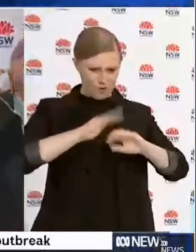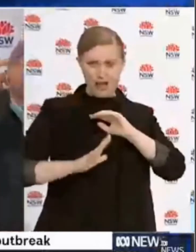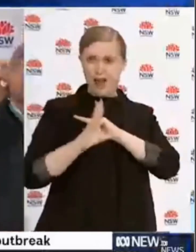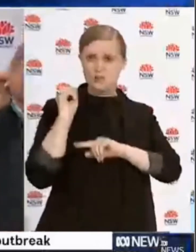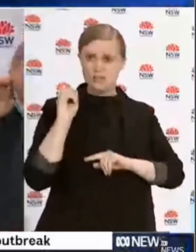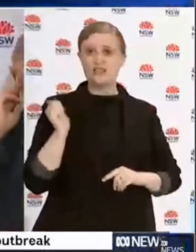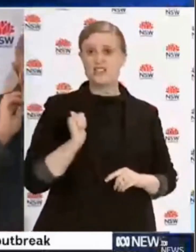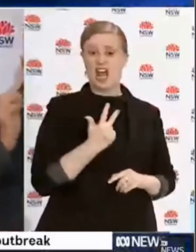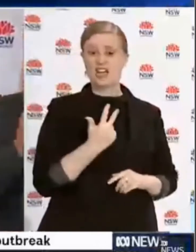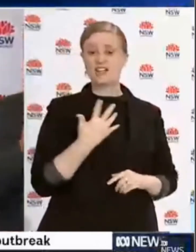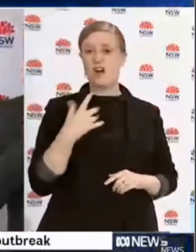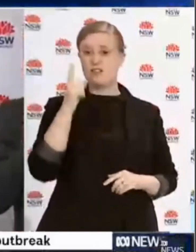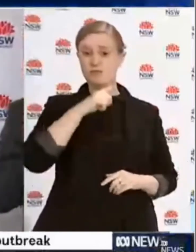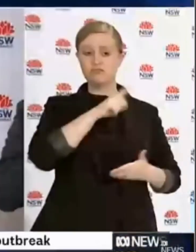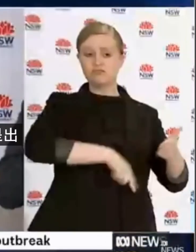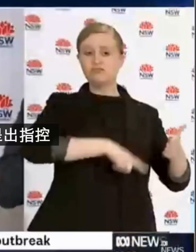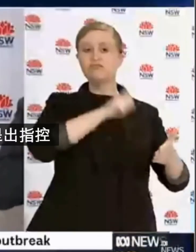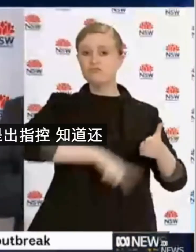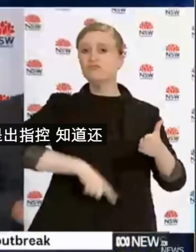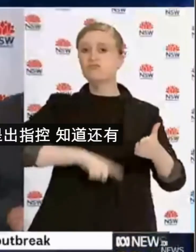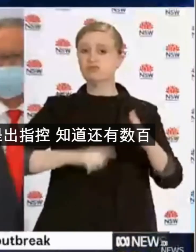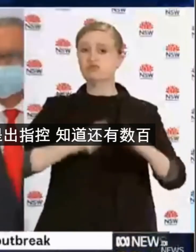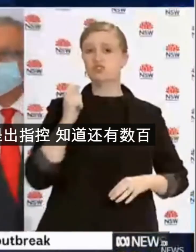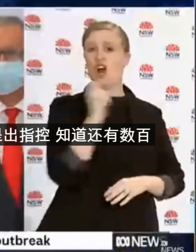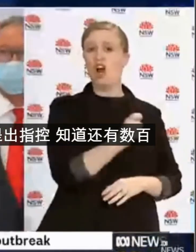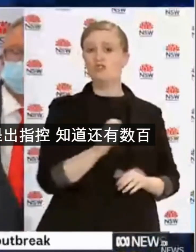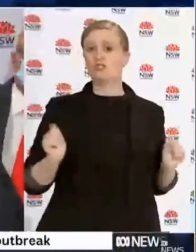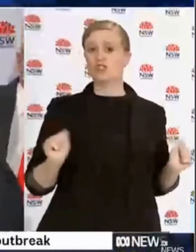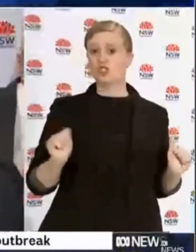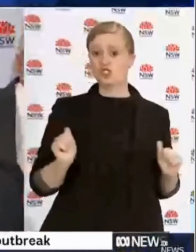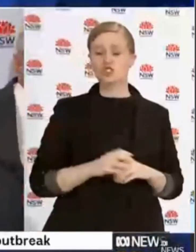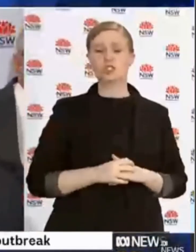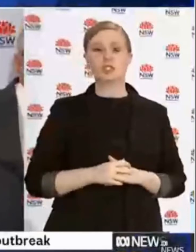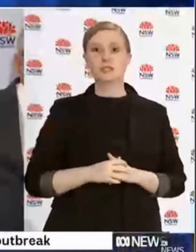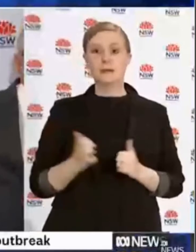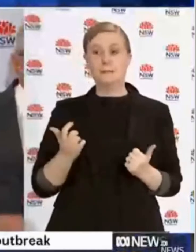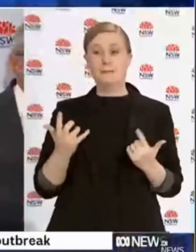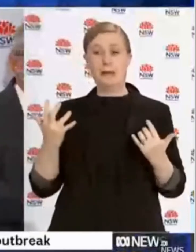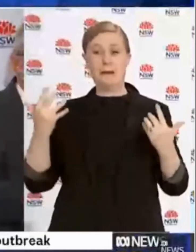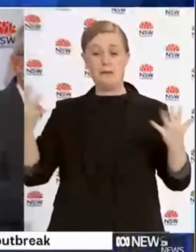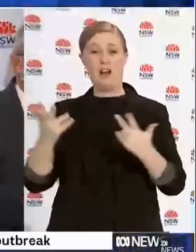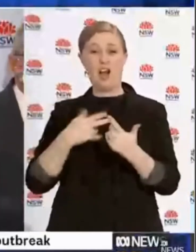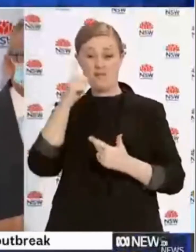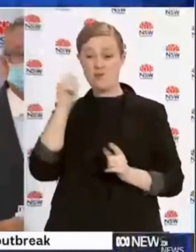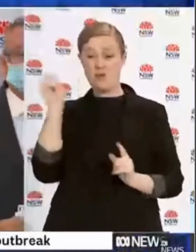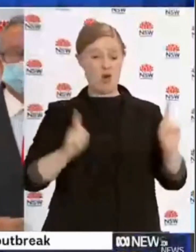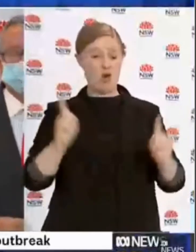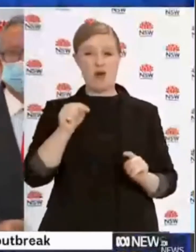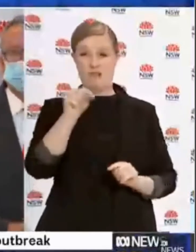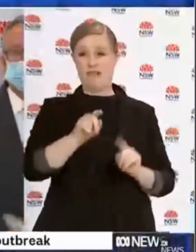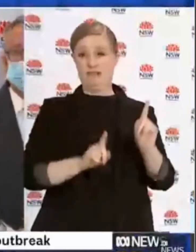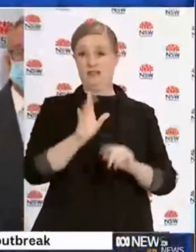been charged to this point. We know of hundreds of others. The investigations will continue until we identify